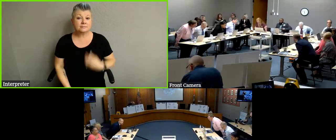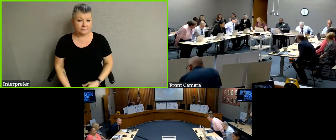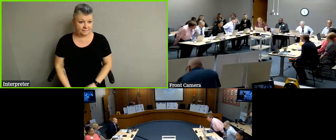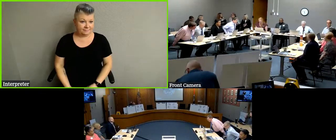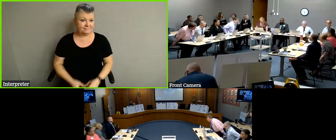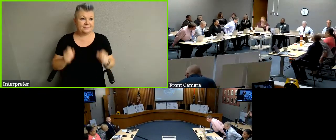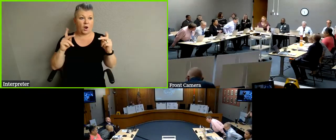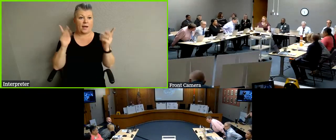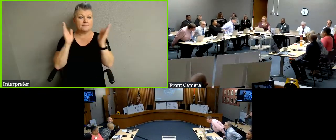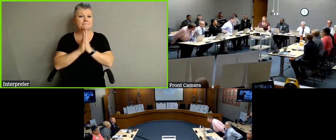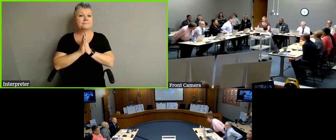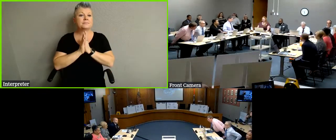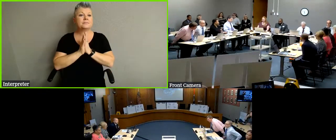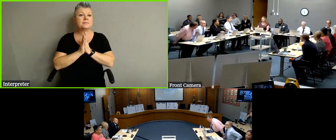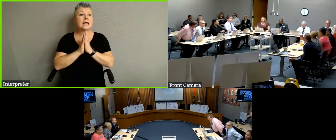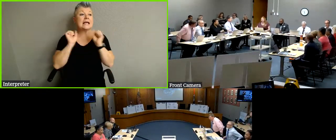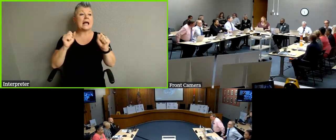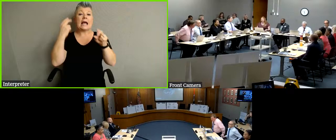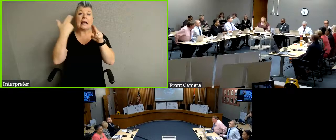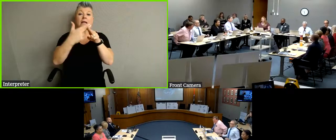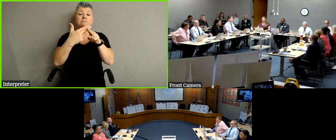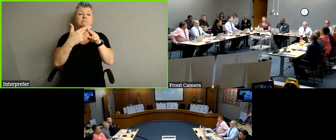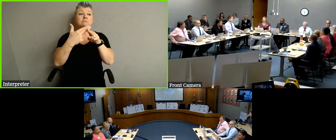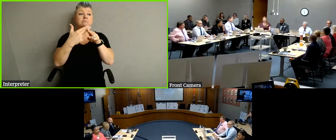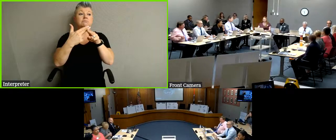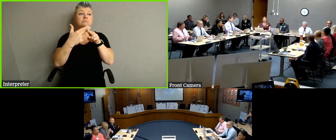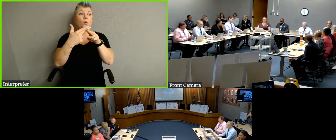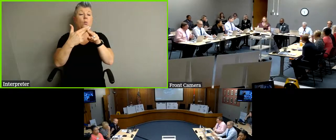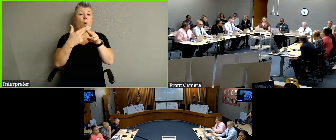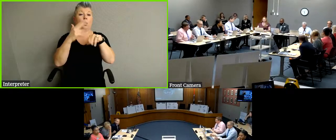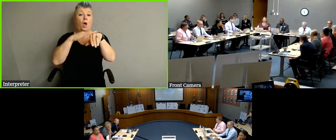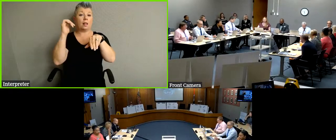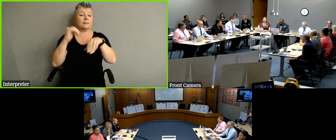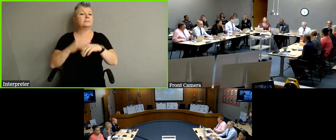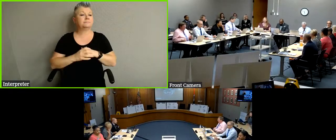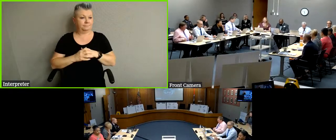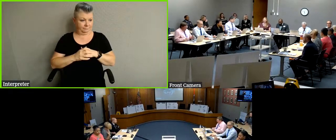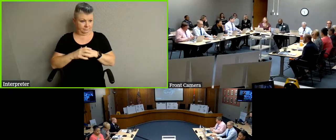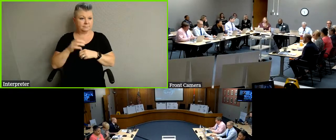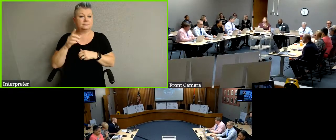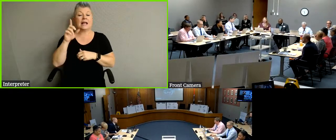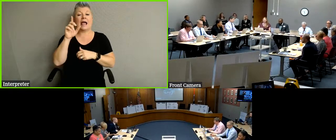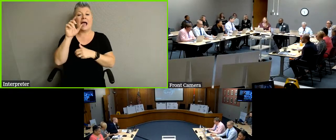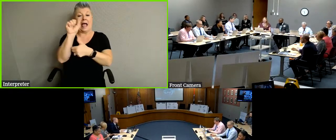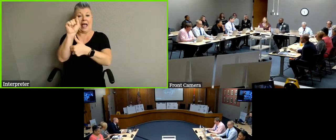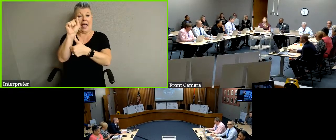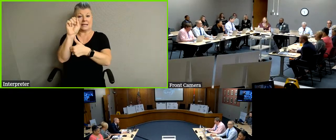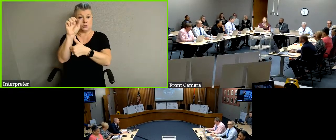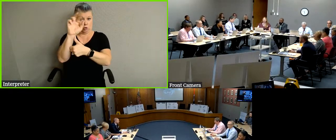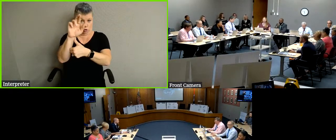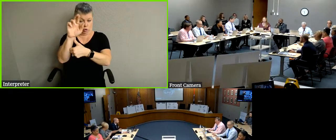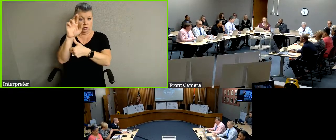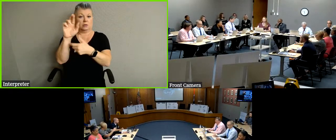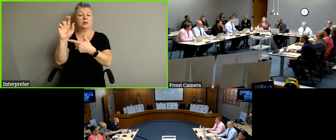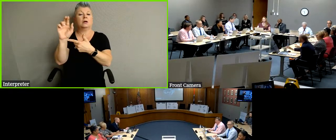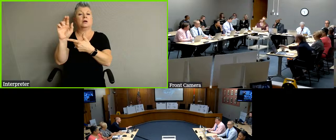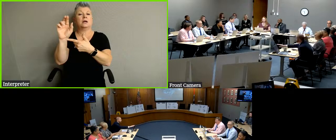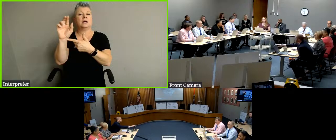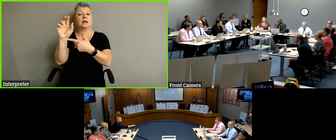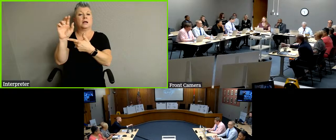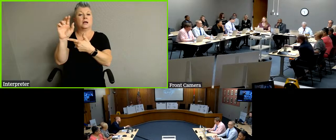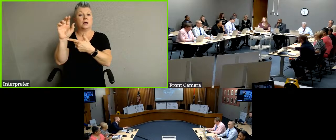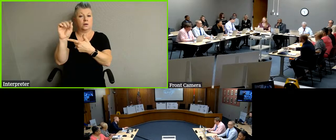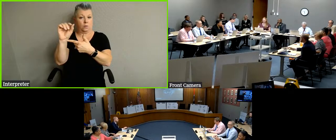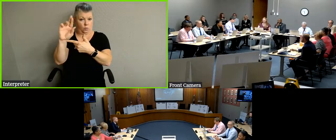All right, did you get a roll call? Yes. Director Asner. Here. Director Moore. Here. Director